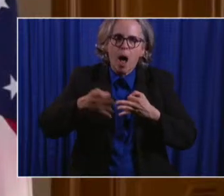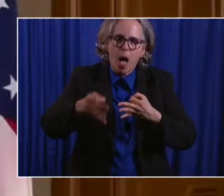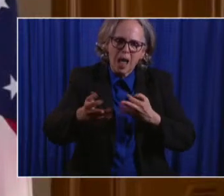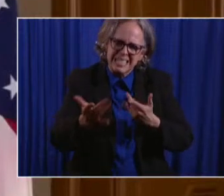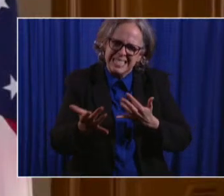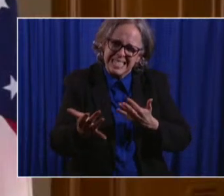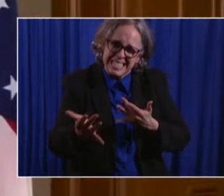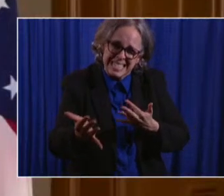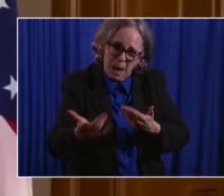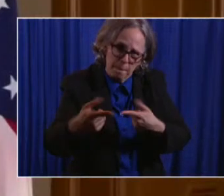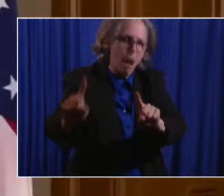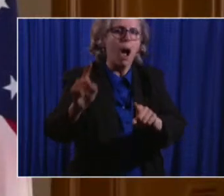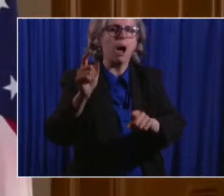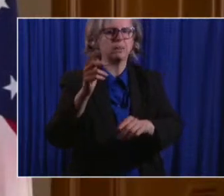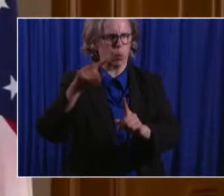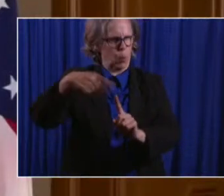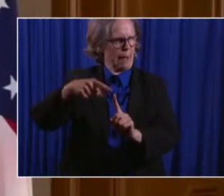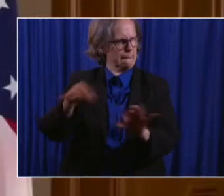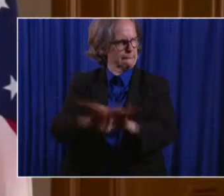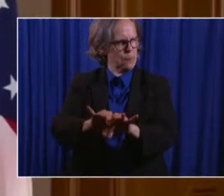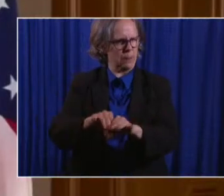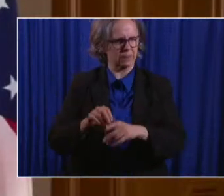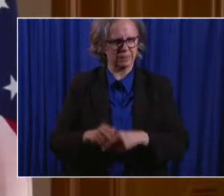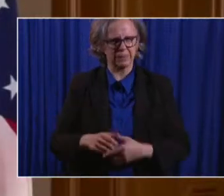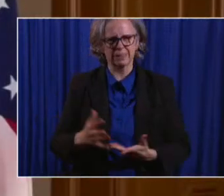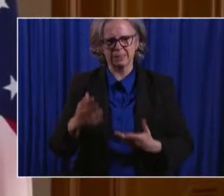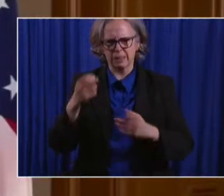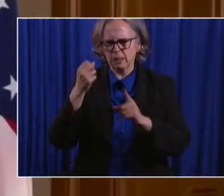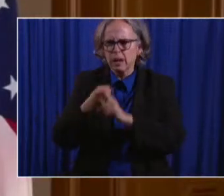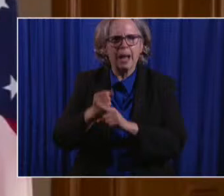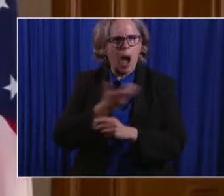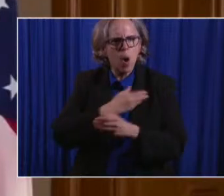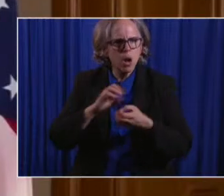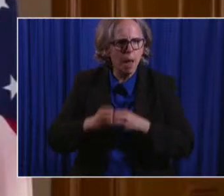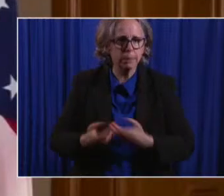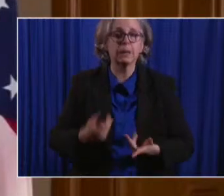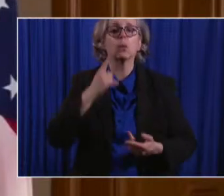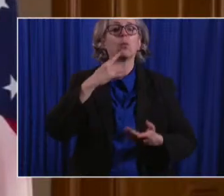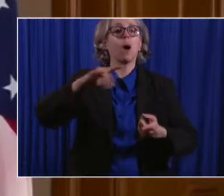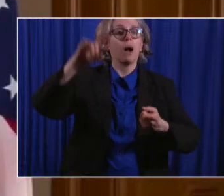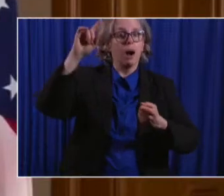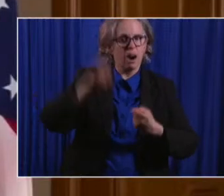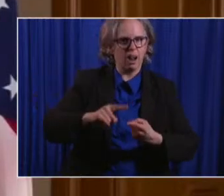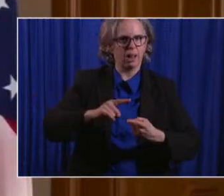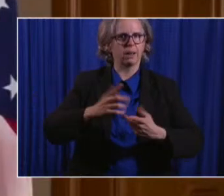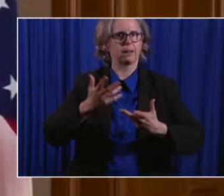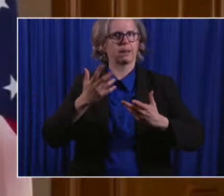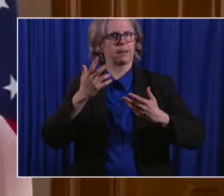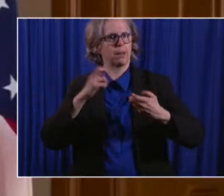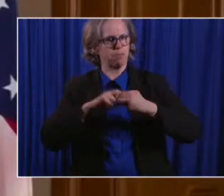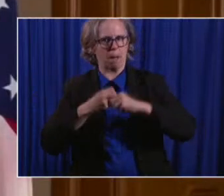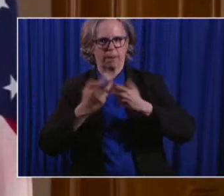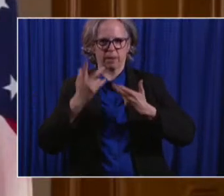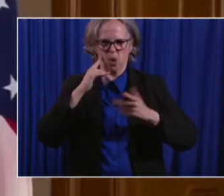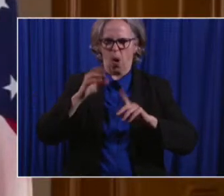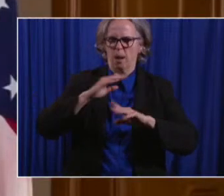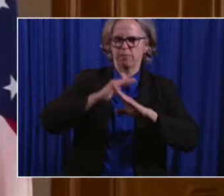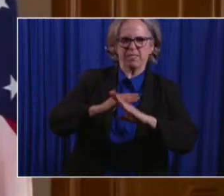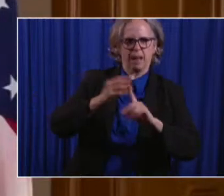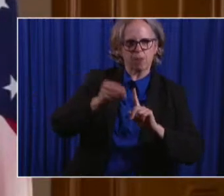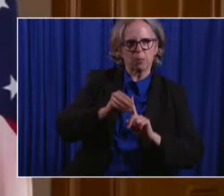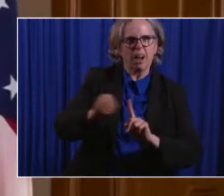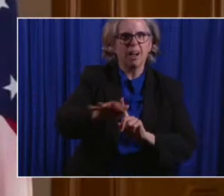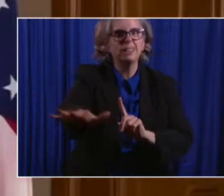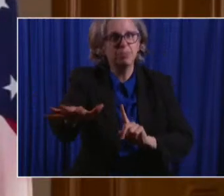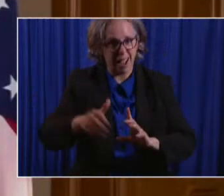we know that has an impact because that person no longer can get it, no longer can pass it. And so the faster we can do these